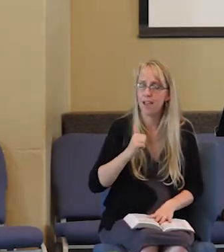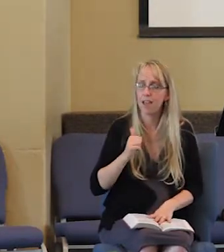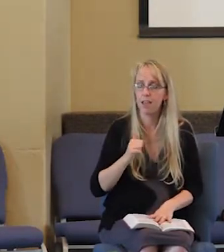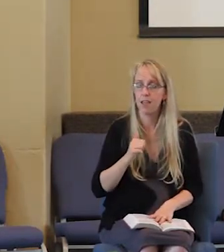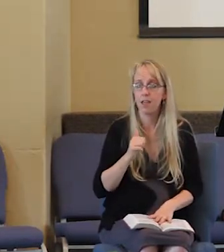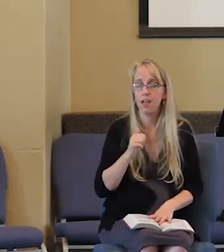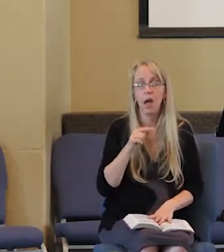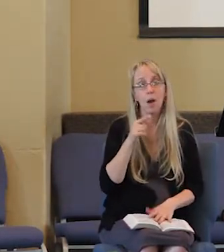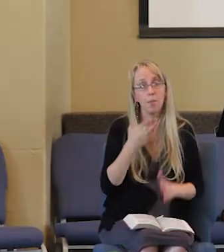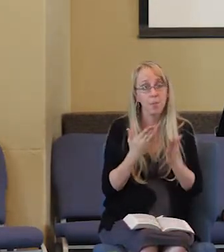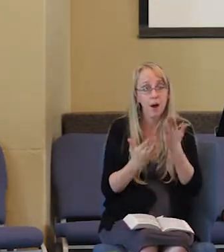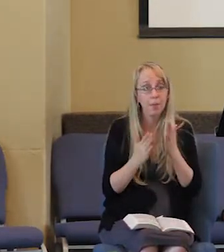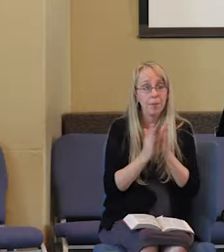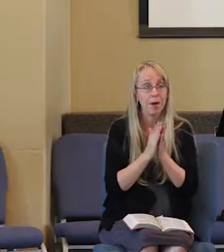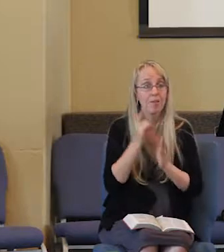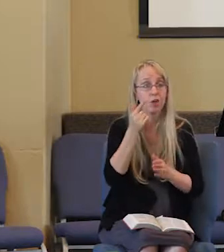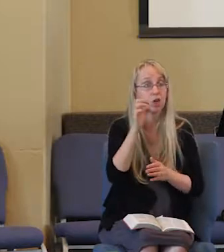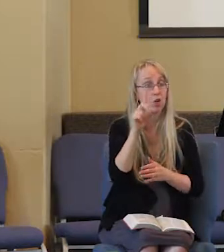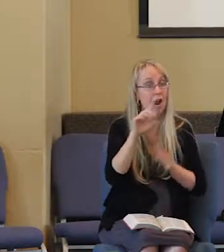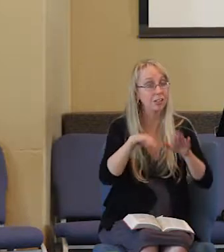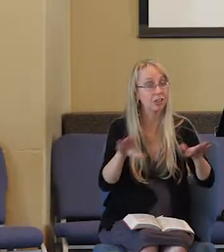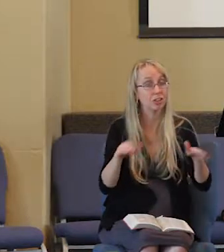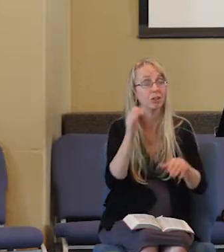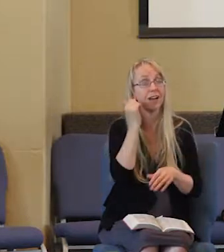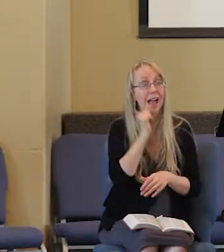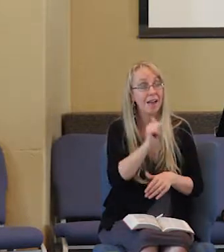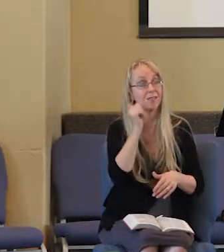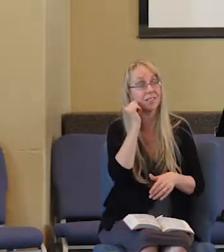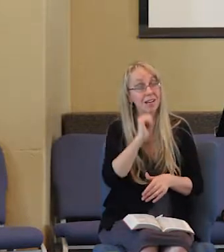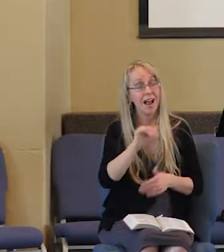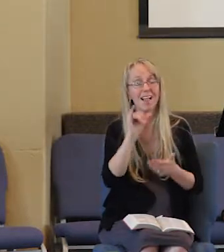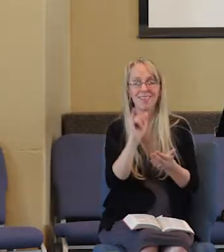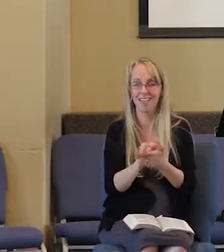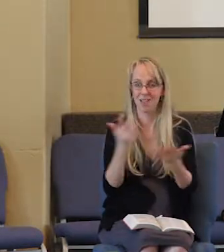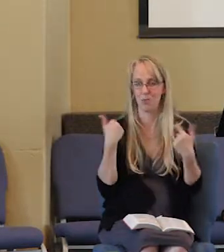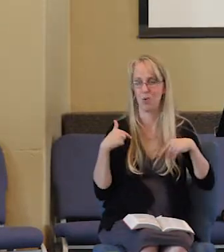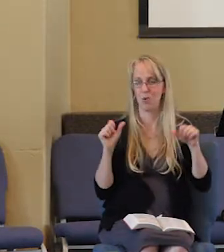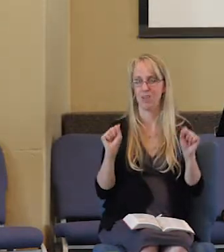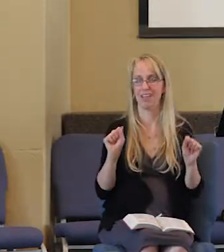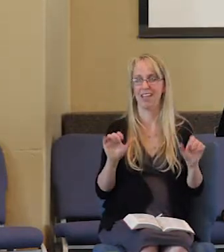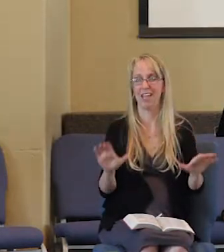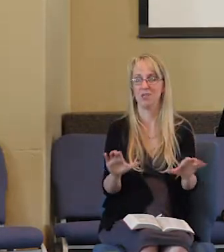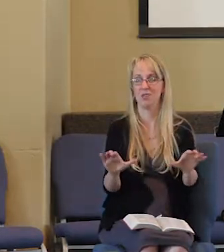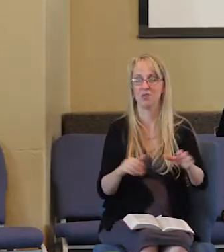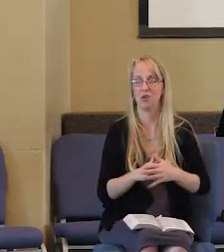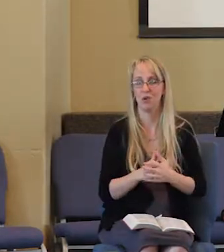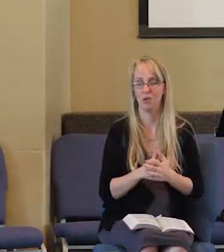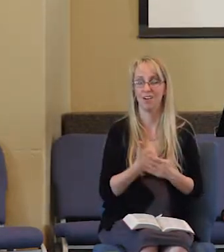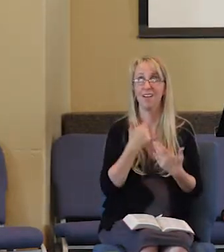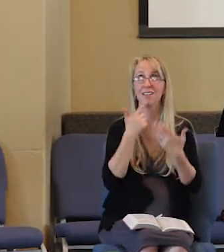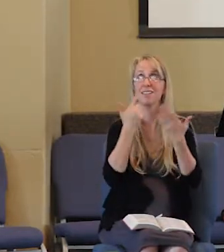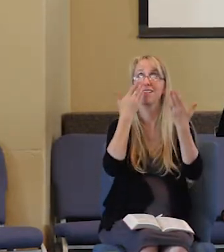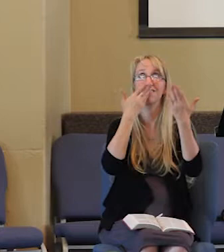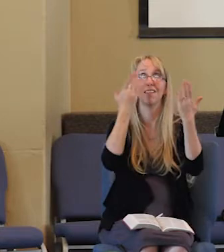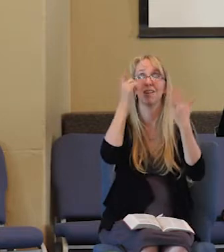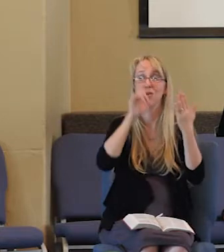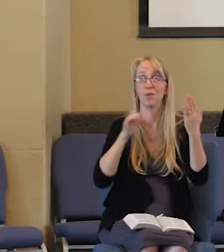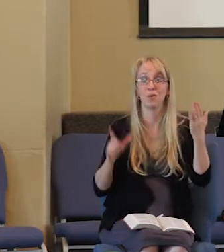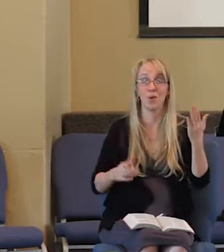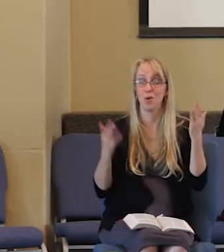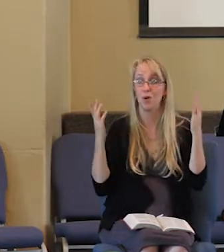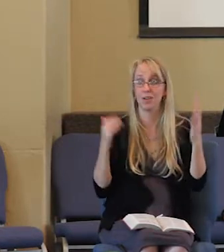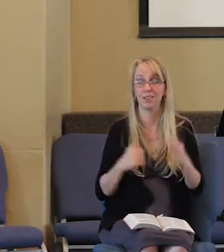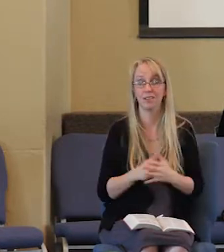day. And you probably pray for your grandchildren and your children every single day. That's what we get to do. And I say, thank you,